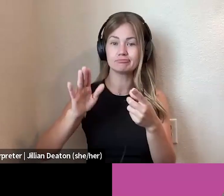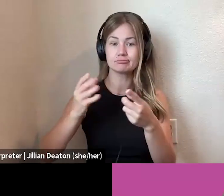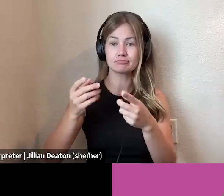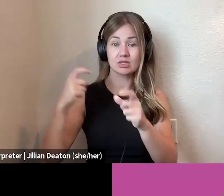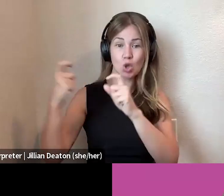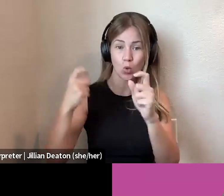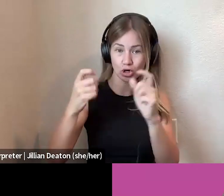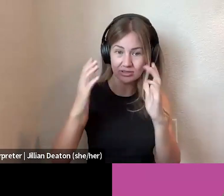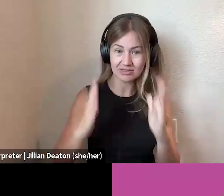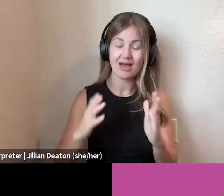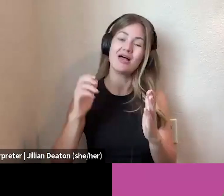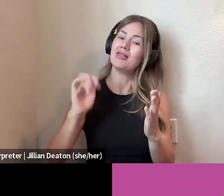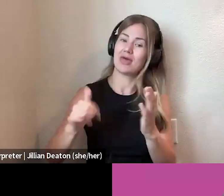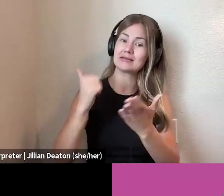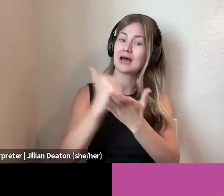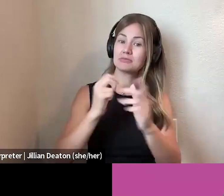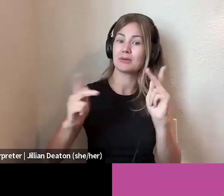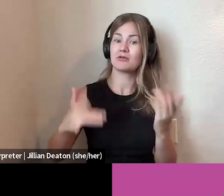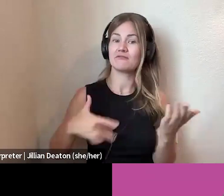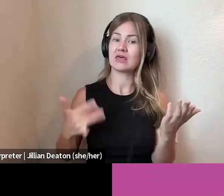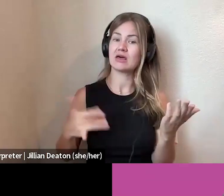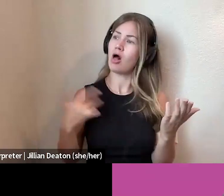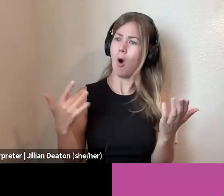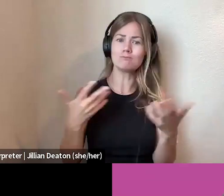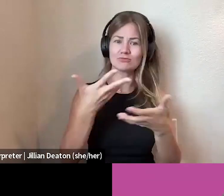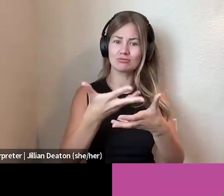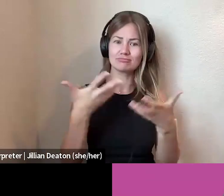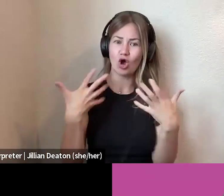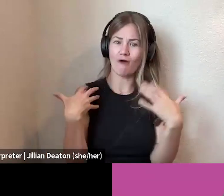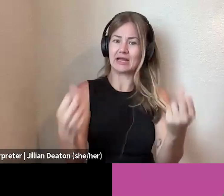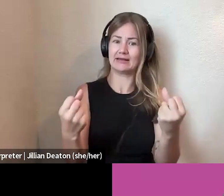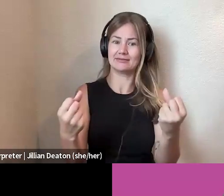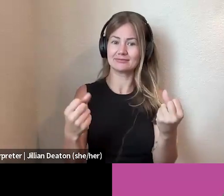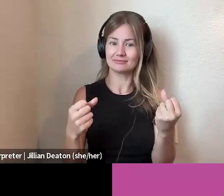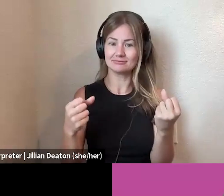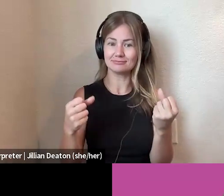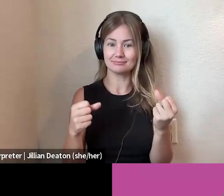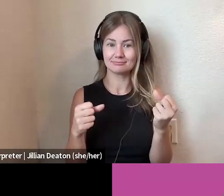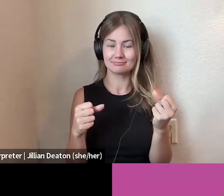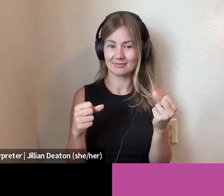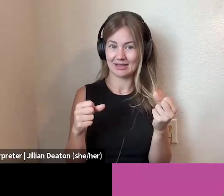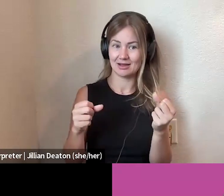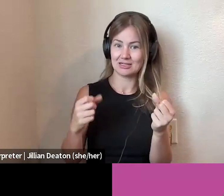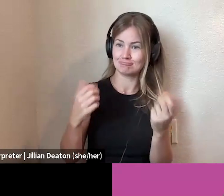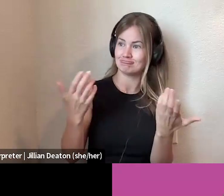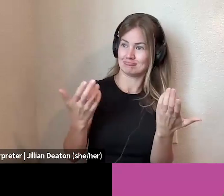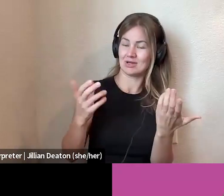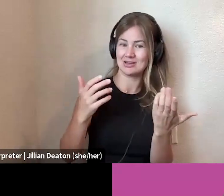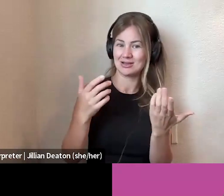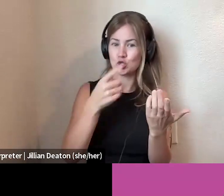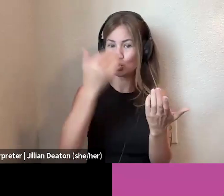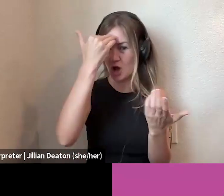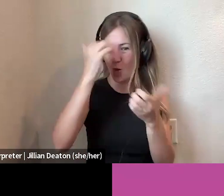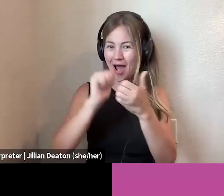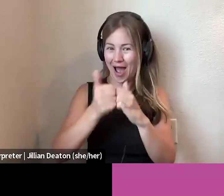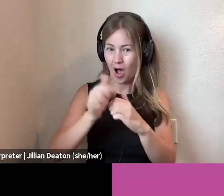confidence that they are not just sending money into the void, that you understand how this money